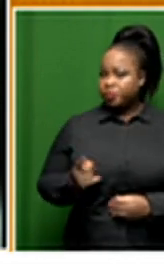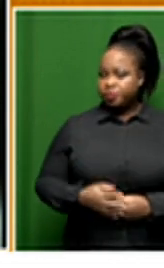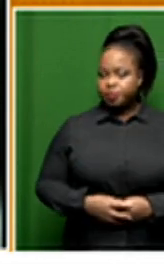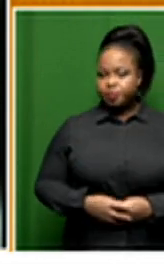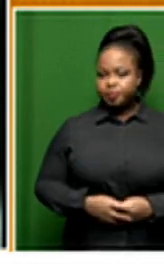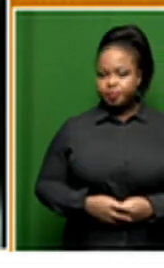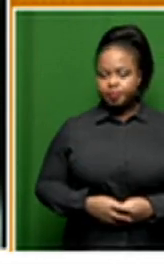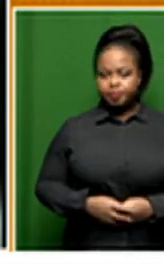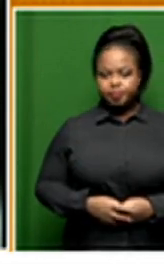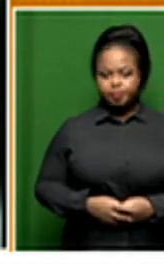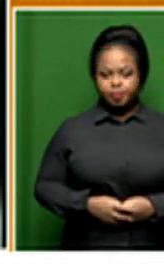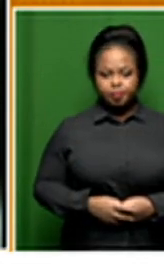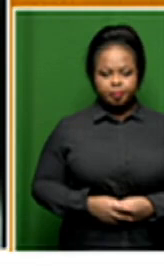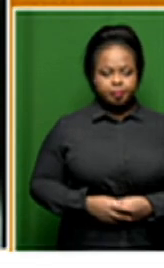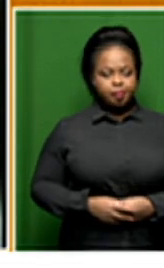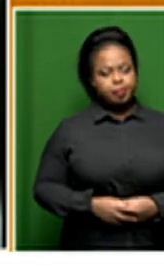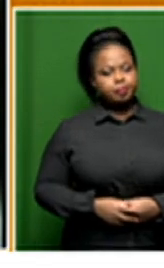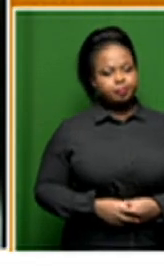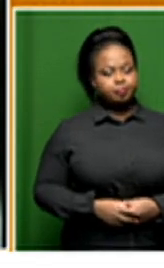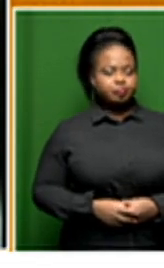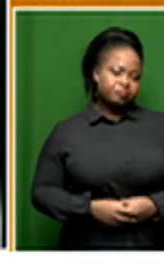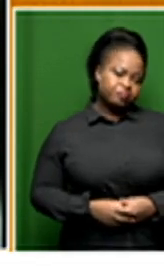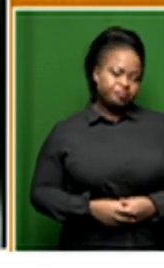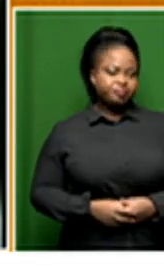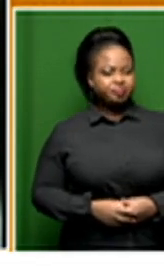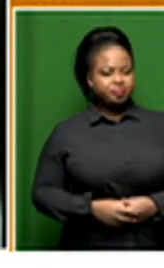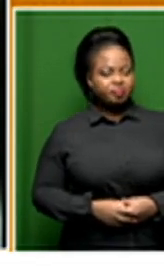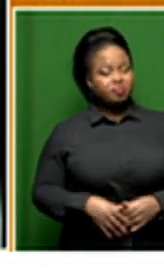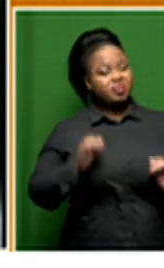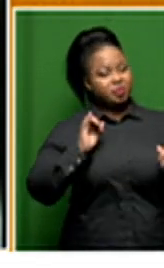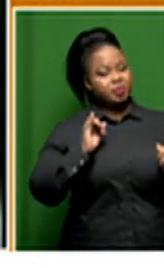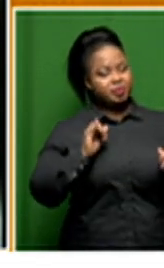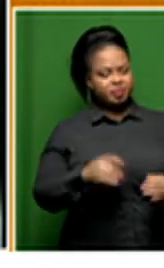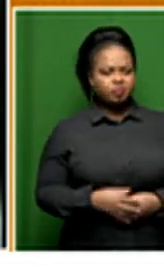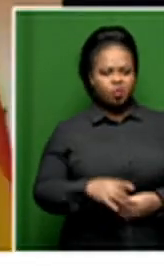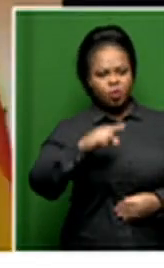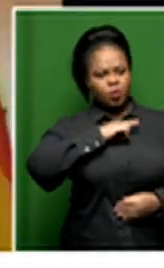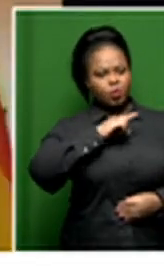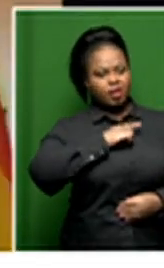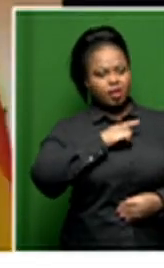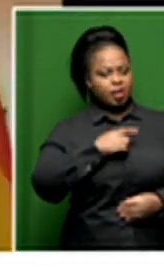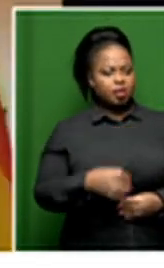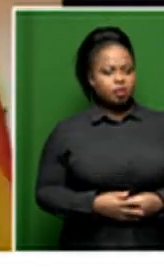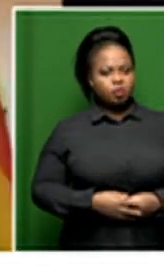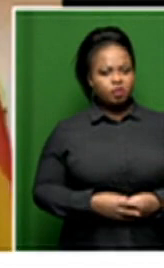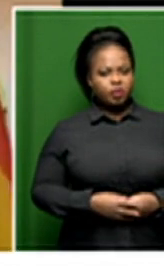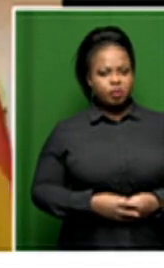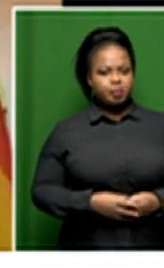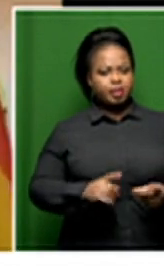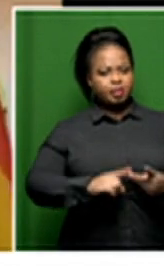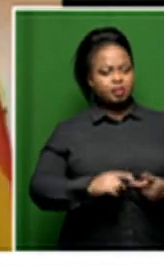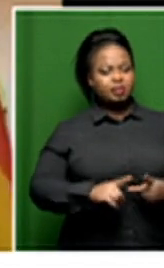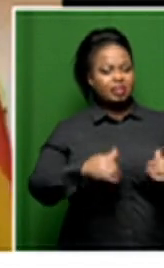ground. No, look, Leanne, it's quite bad because, I mean, you're not only dealing with,